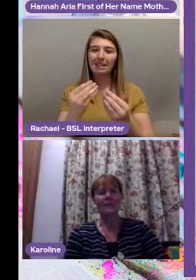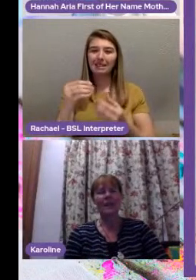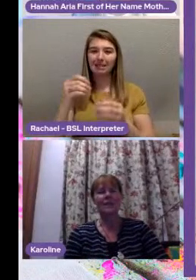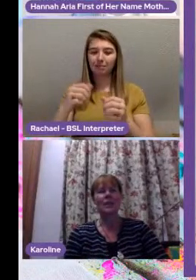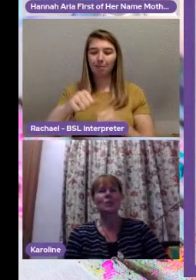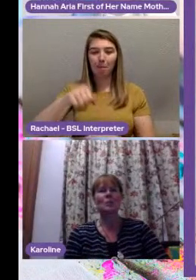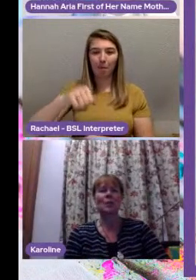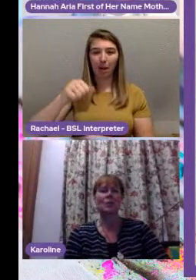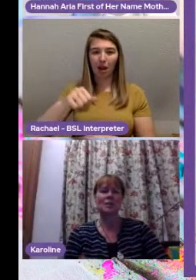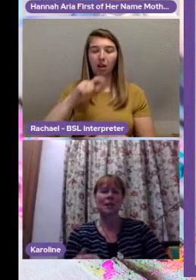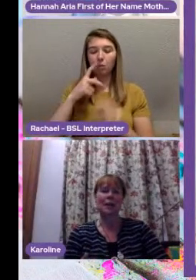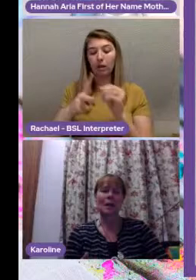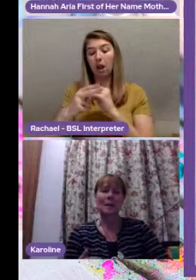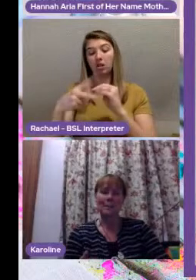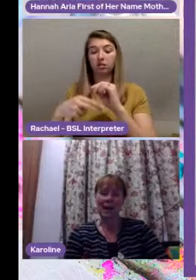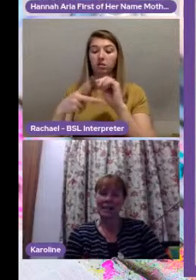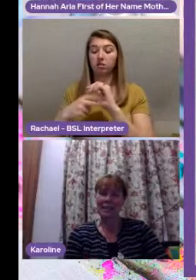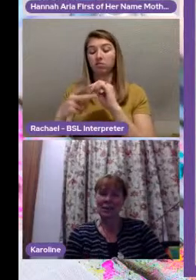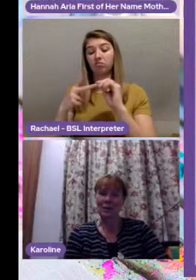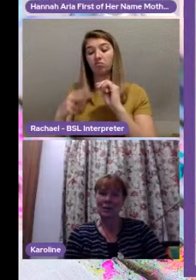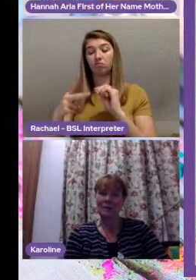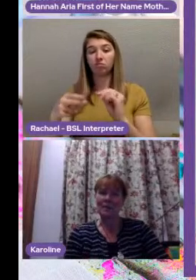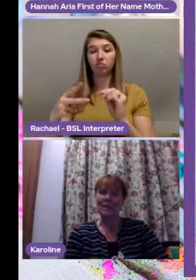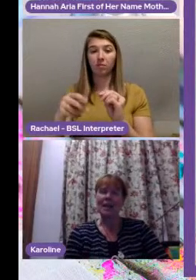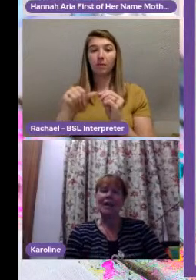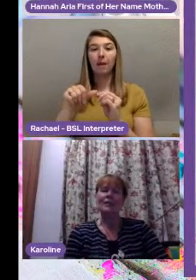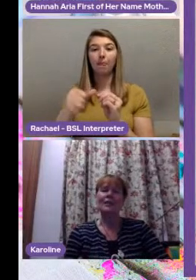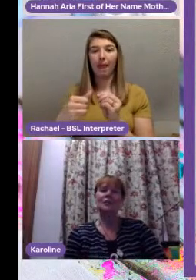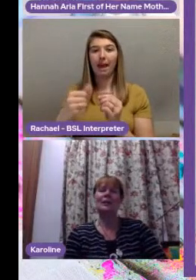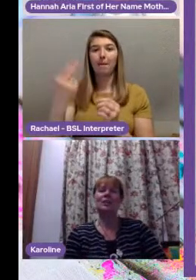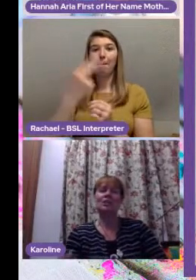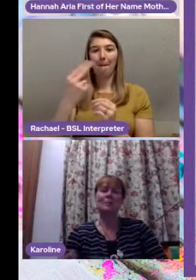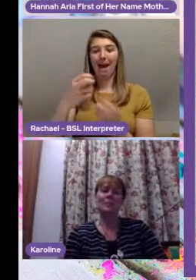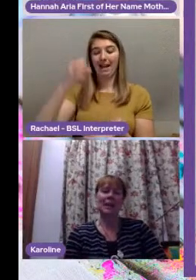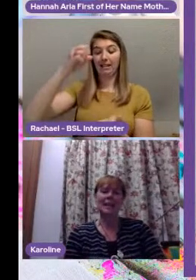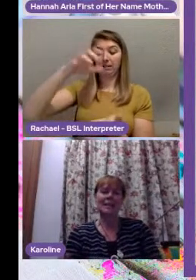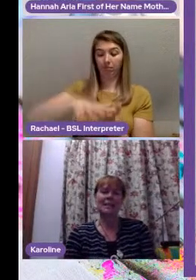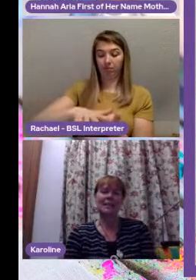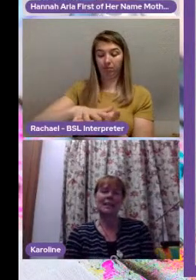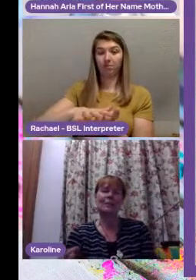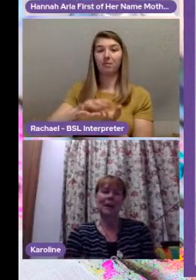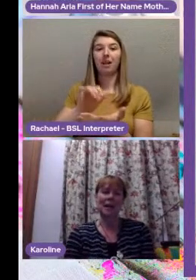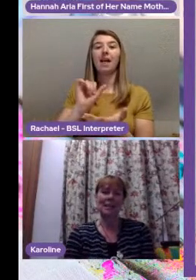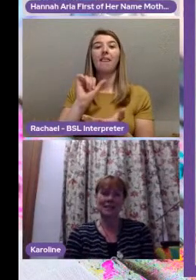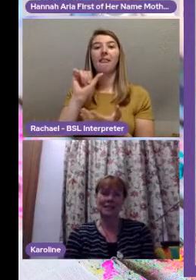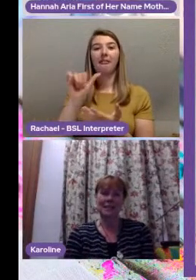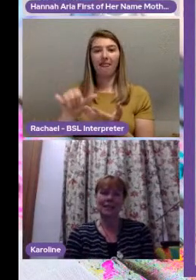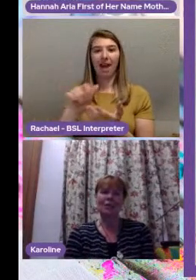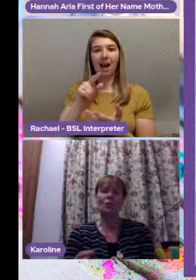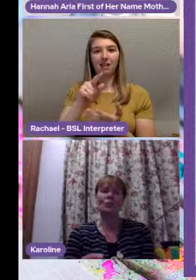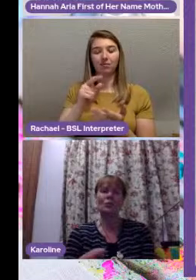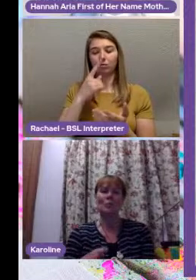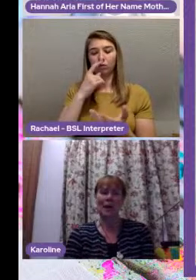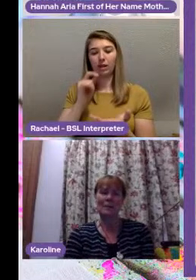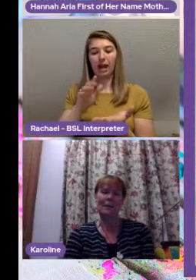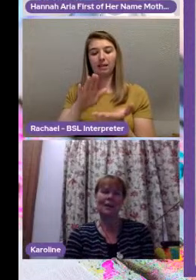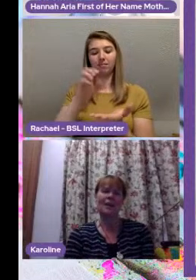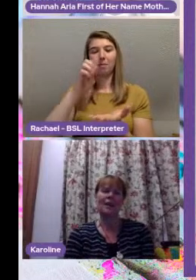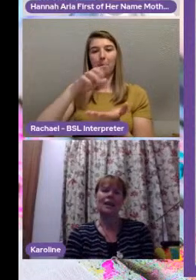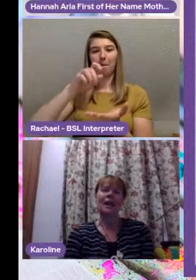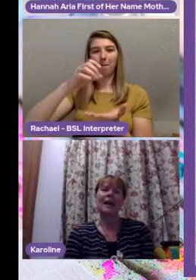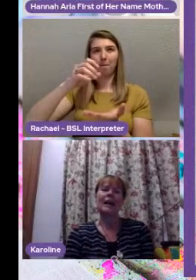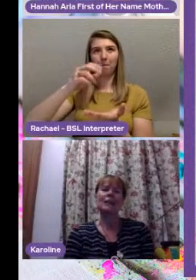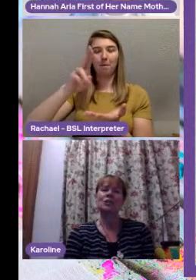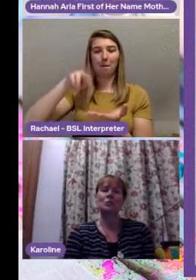up and then you put paint on them. Then you actually place the paint side on your